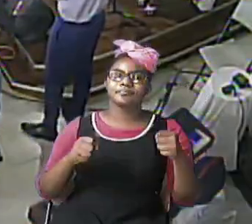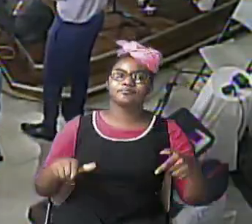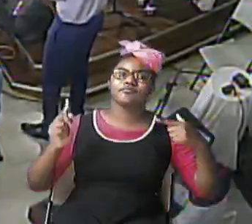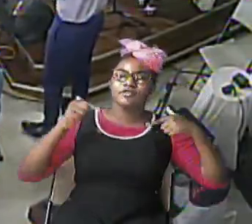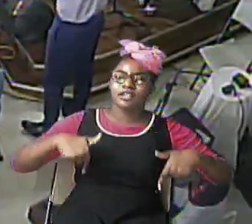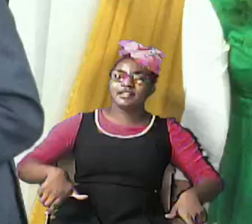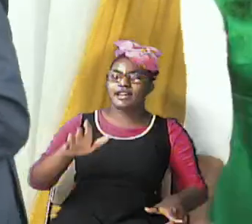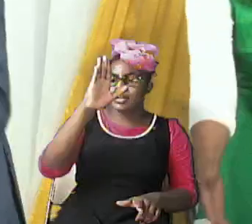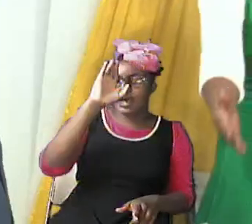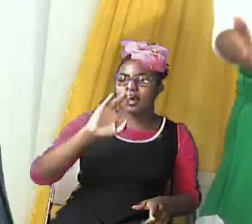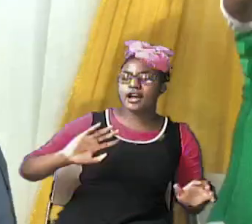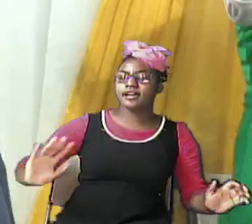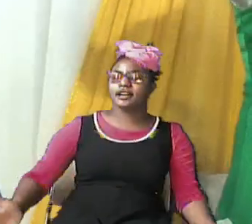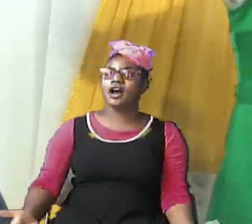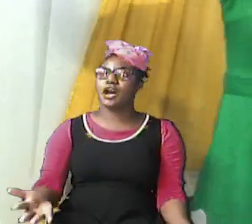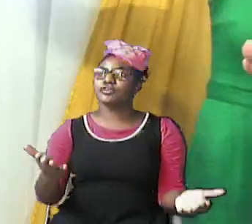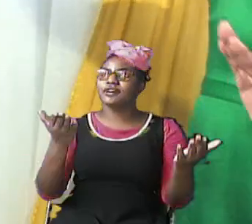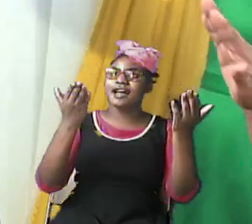church. Let God.